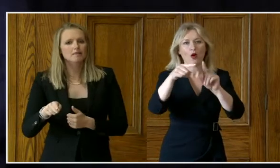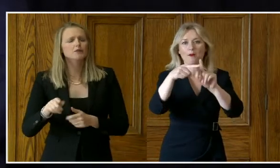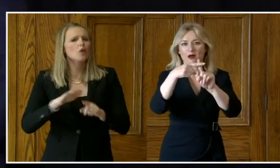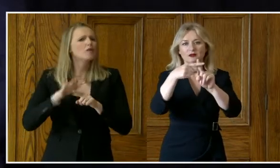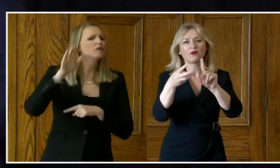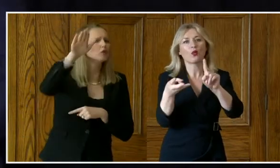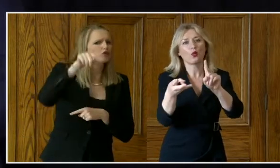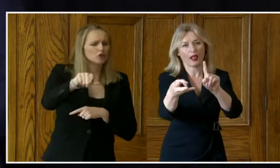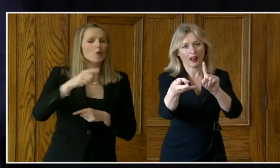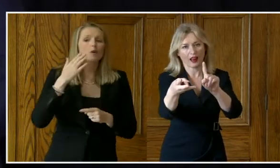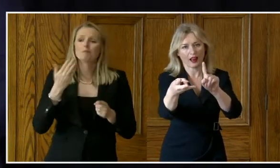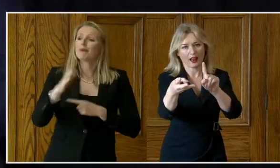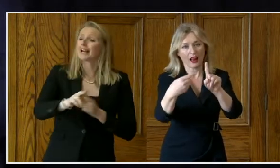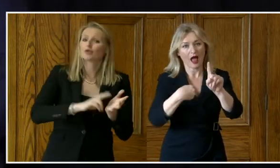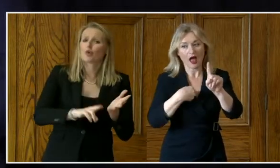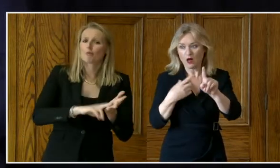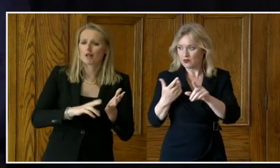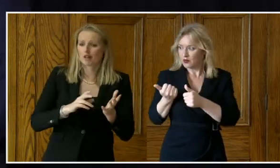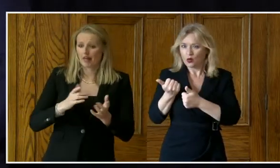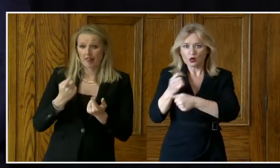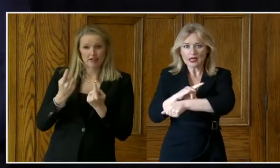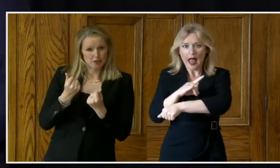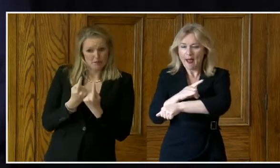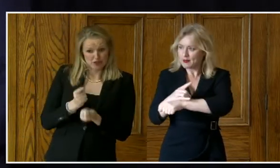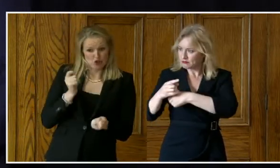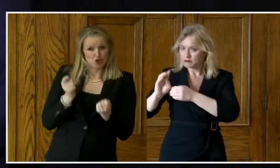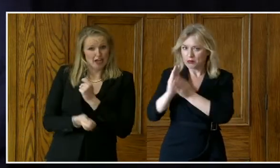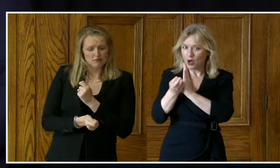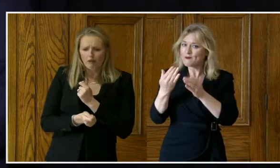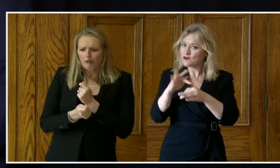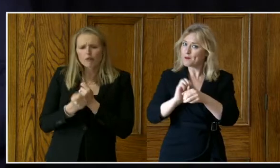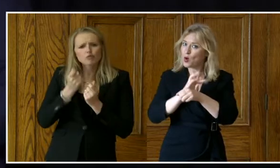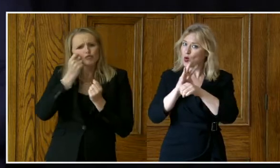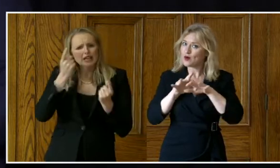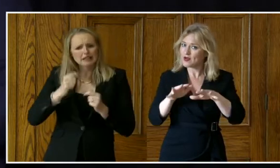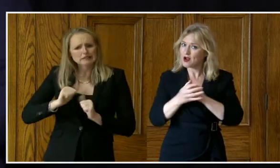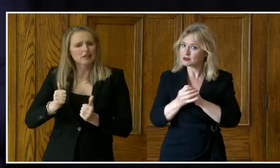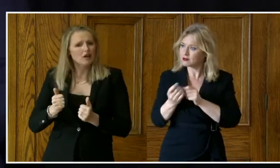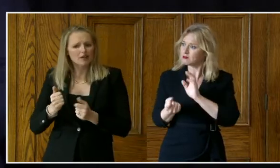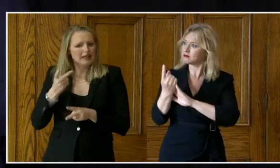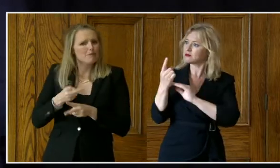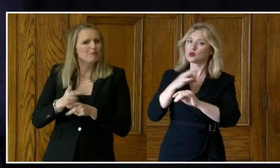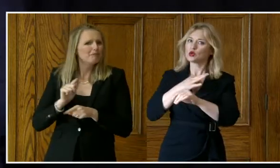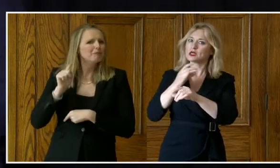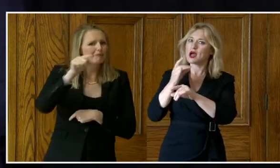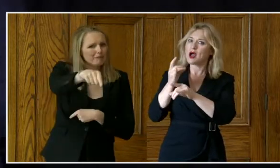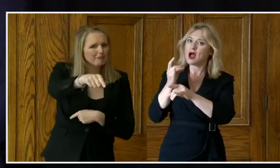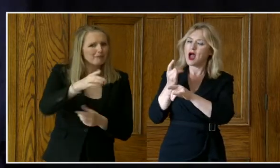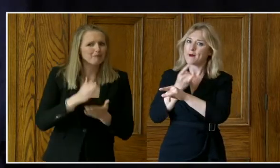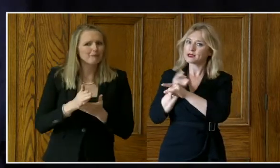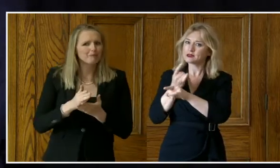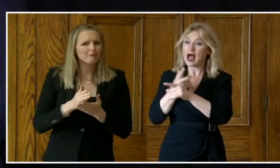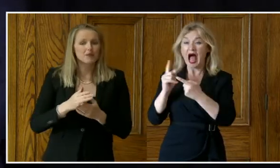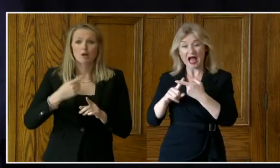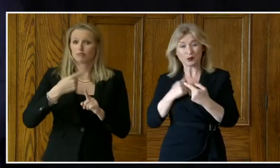good habits we've developed as well, as to try and strengthen the weaknesses that have emerged, including securing